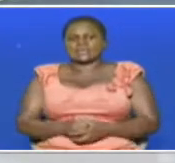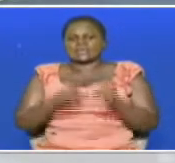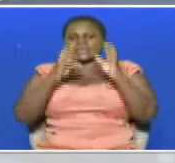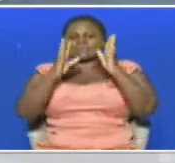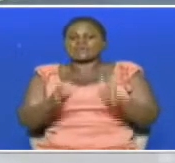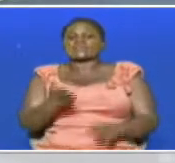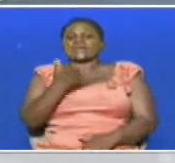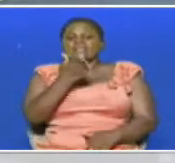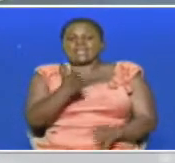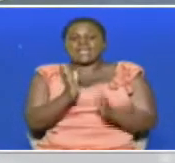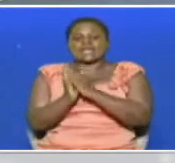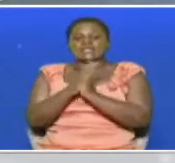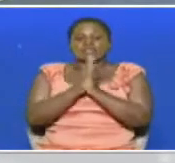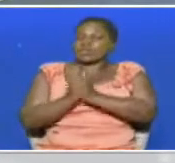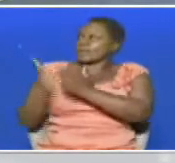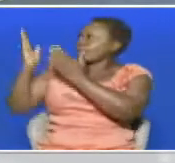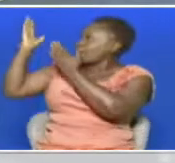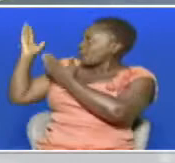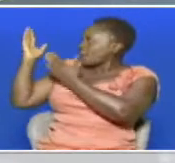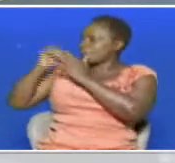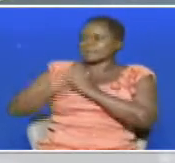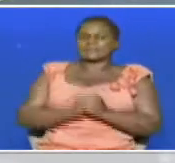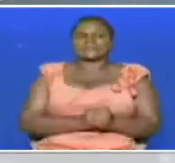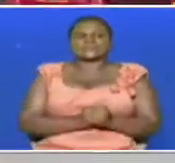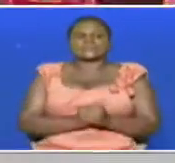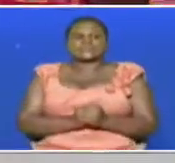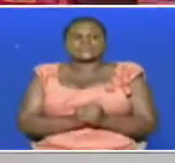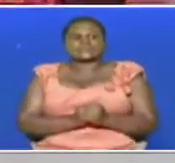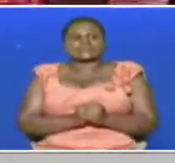feat and filed this report.